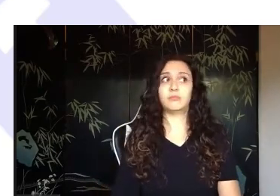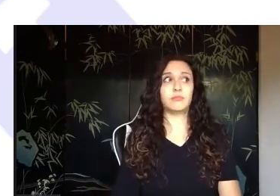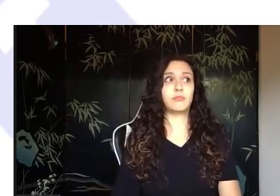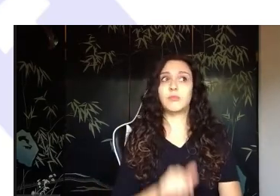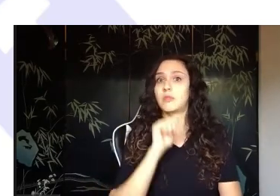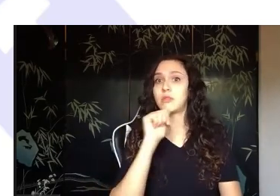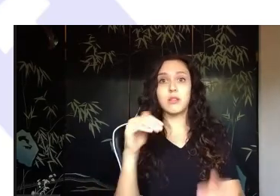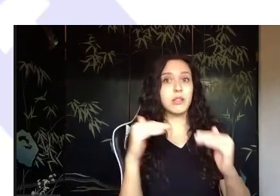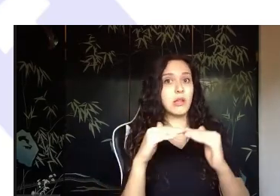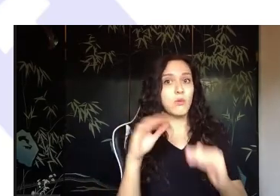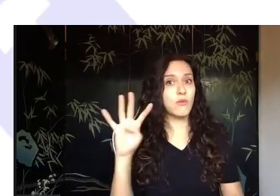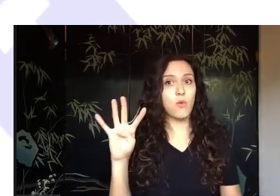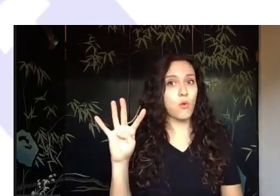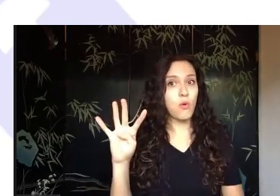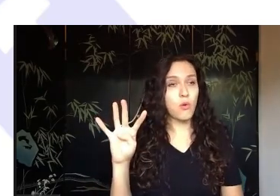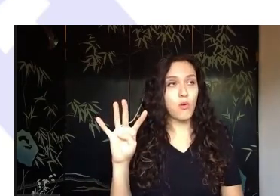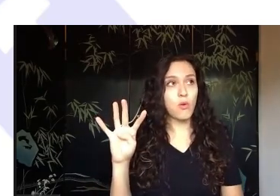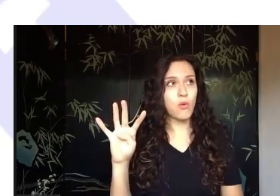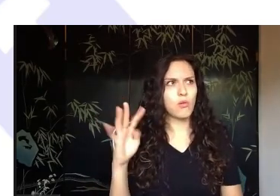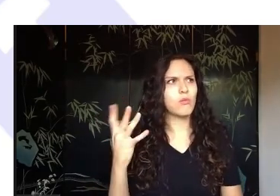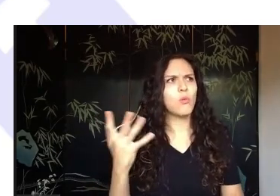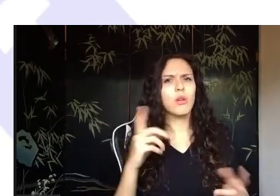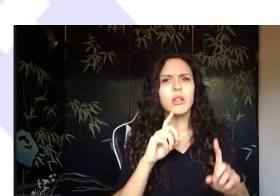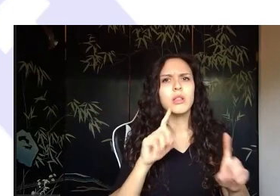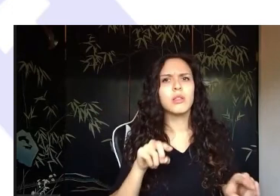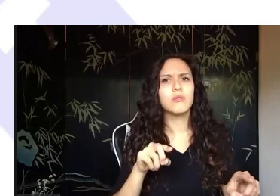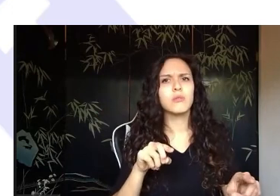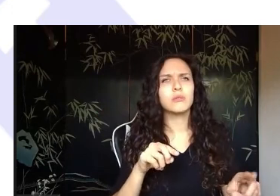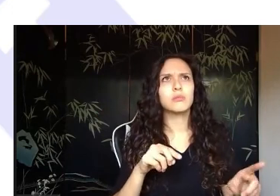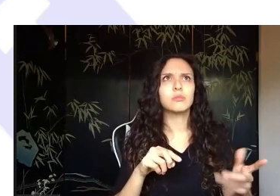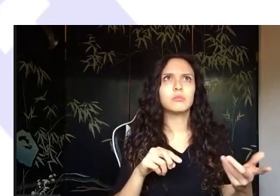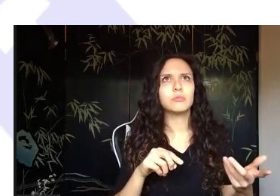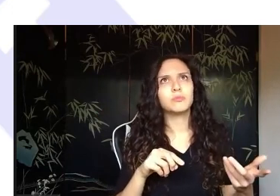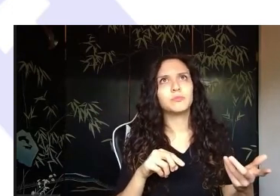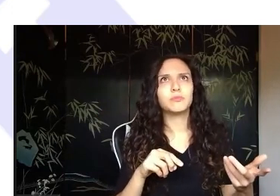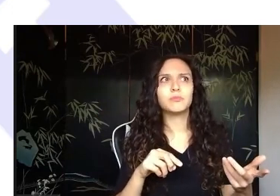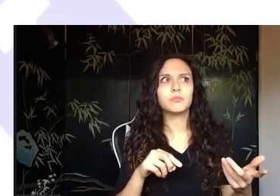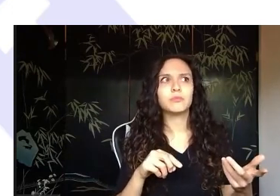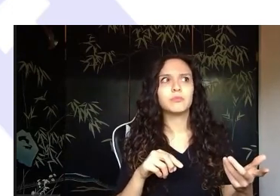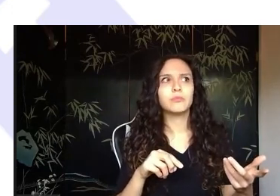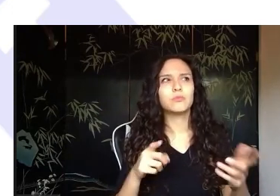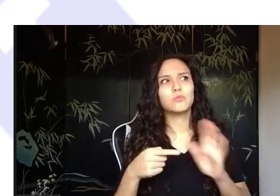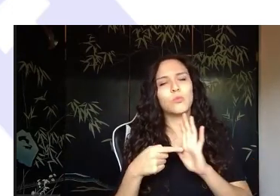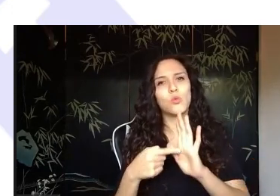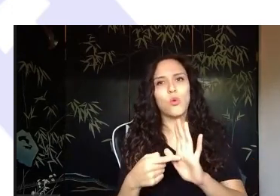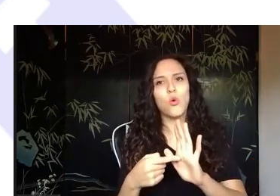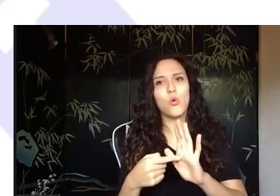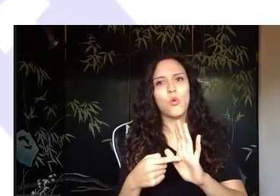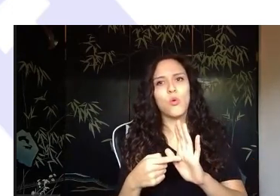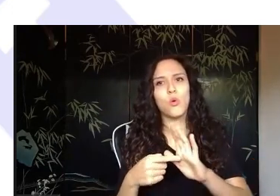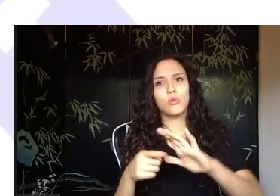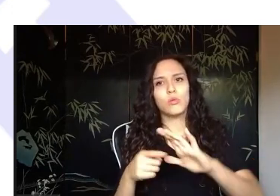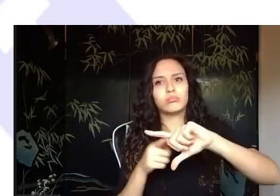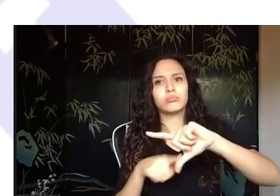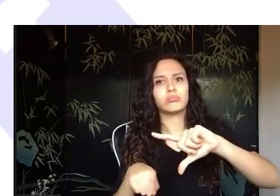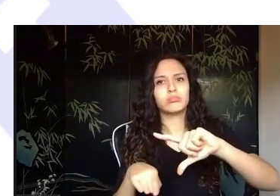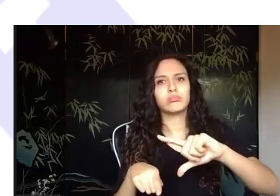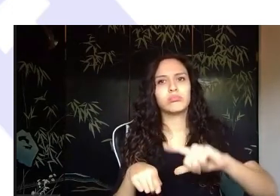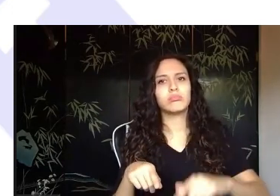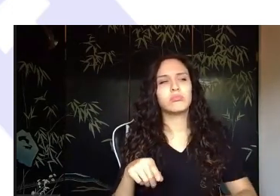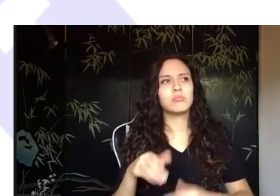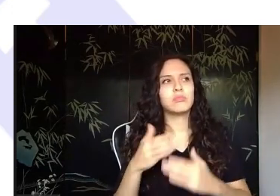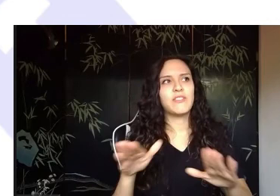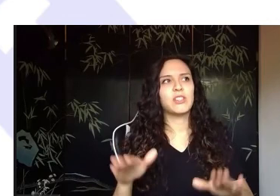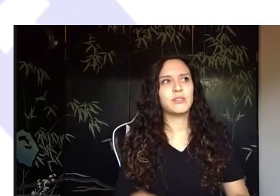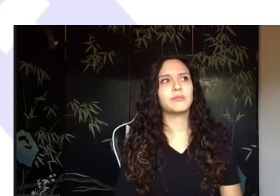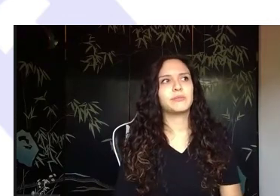2. That does not equal 4. All right, oh, what does it equal? Well, let's go ahead